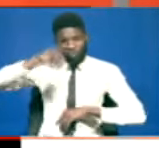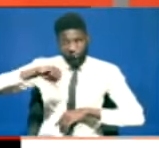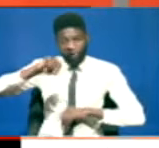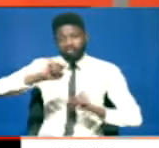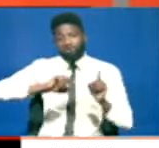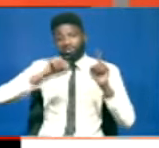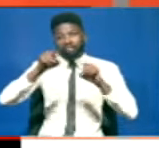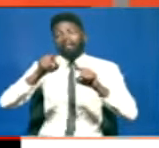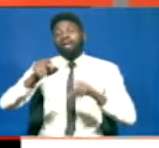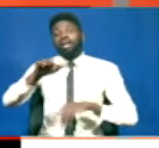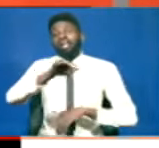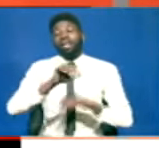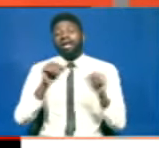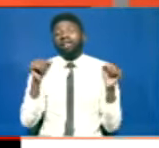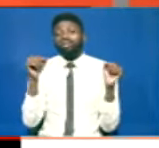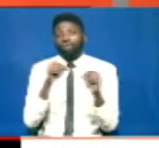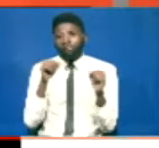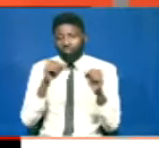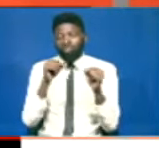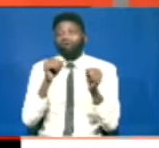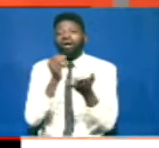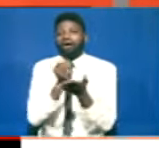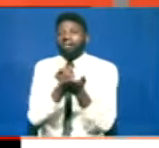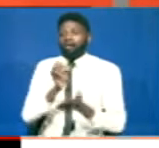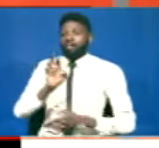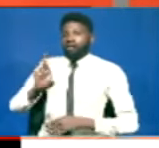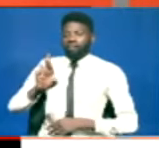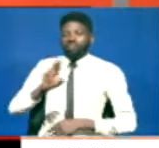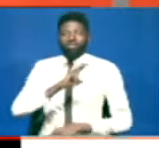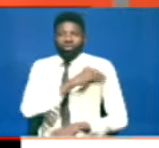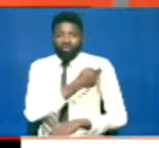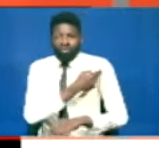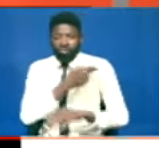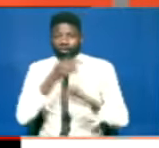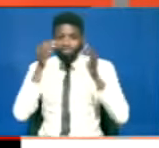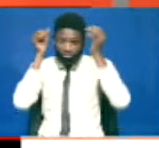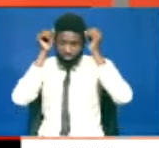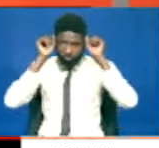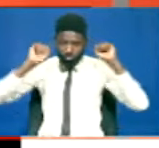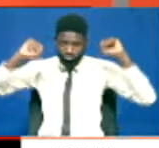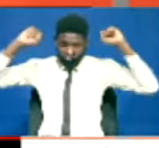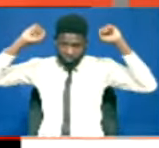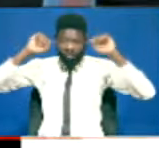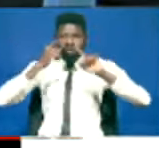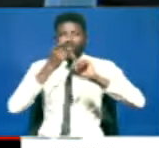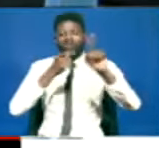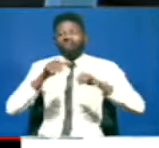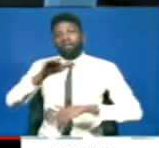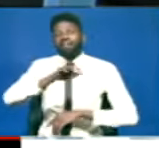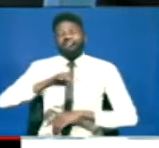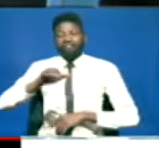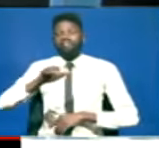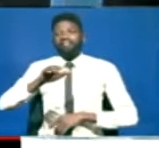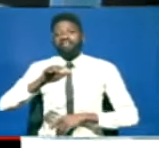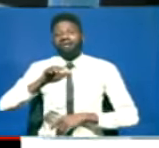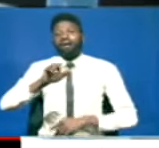Nyahururu Referral Hospital. The animal had strayed from the nearby Karai Ranch.